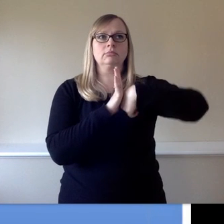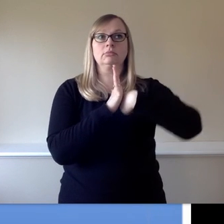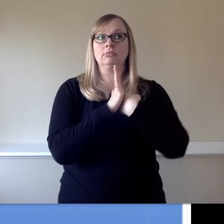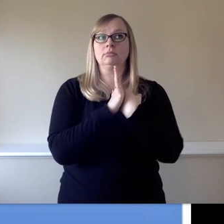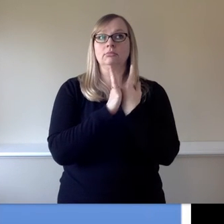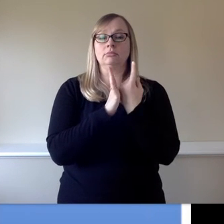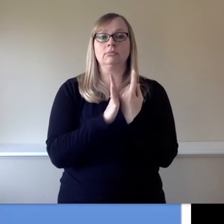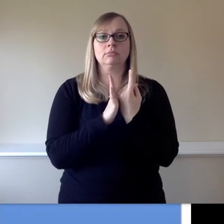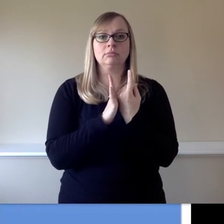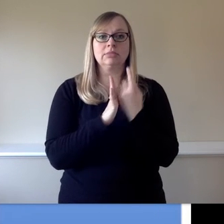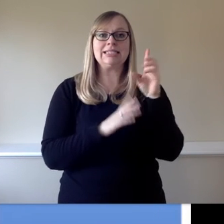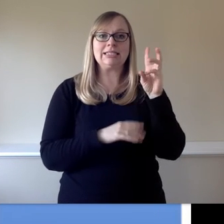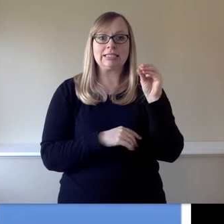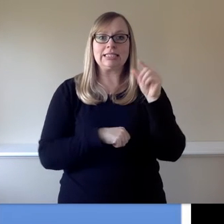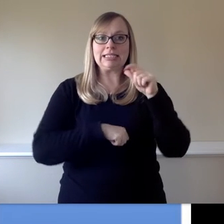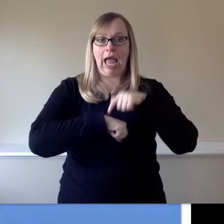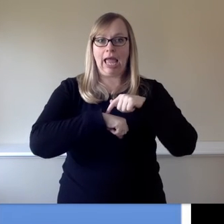hour.